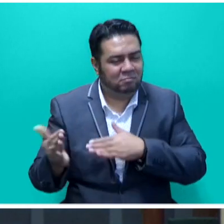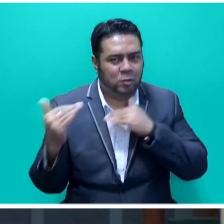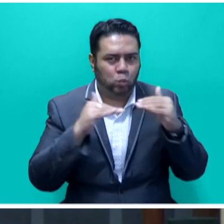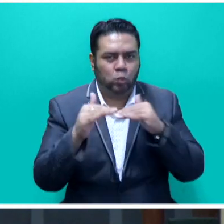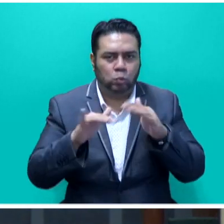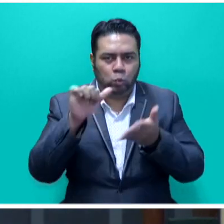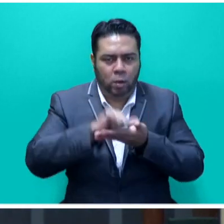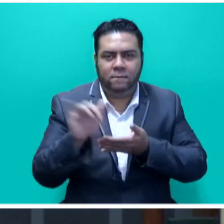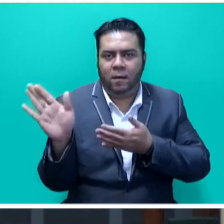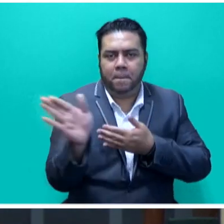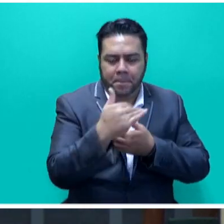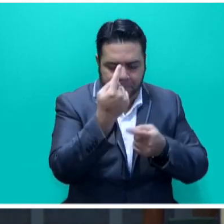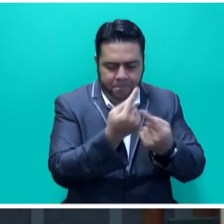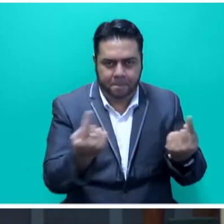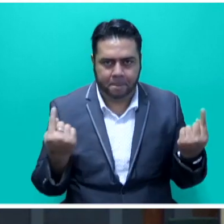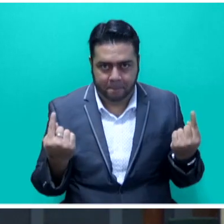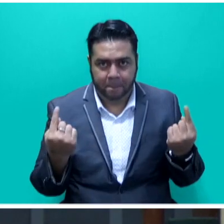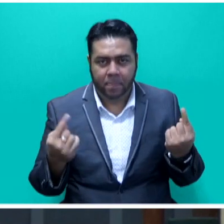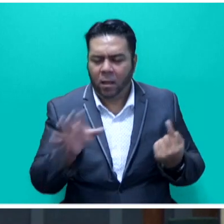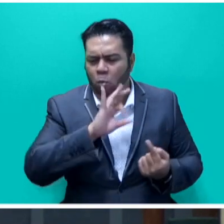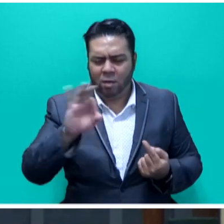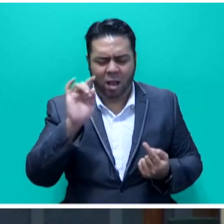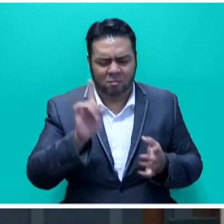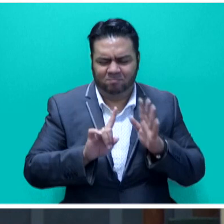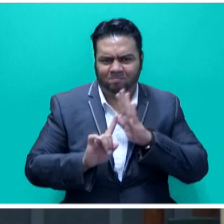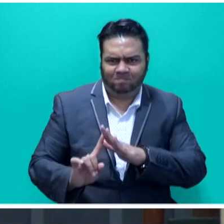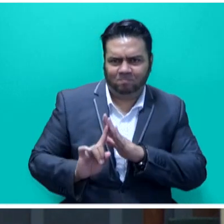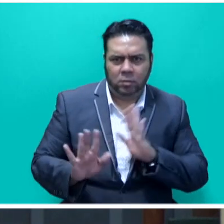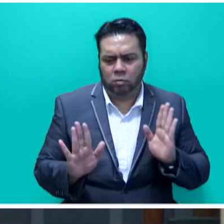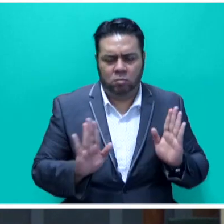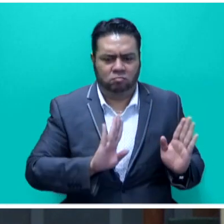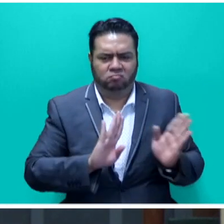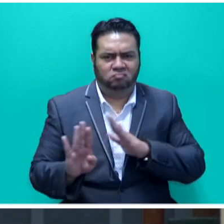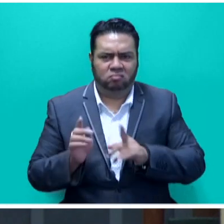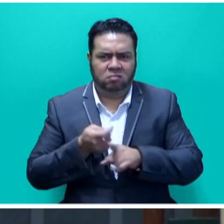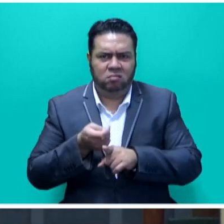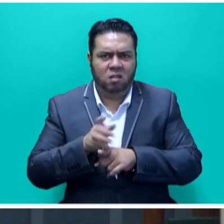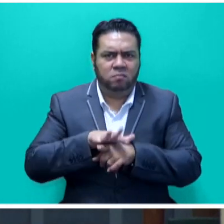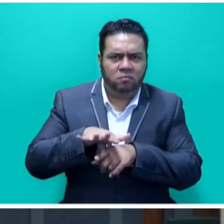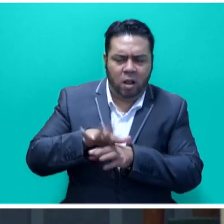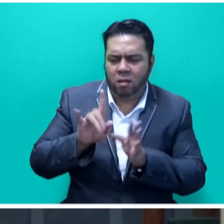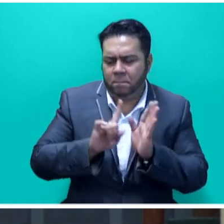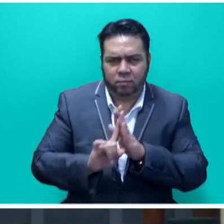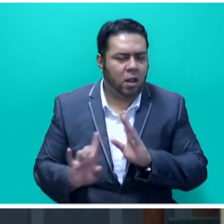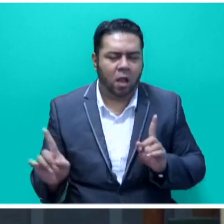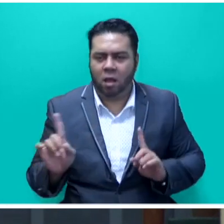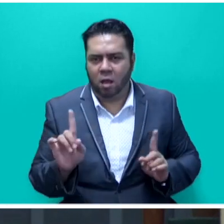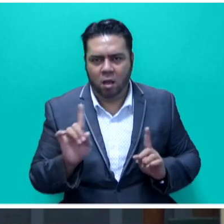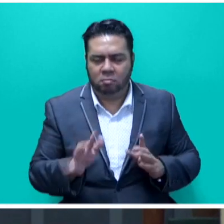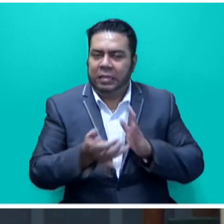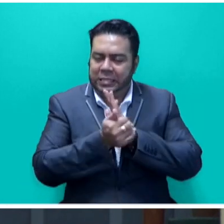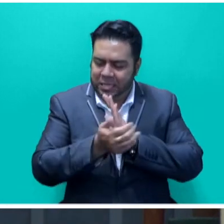right of every Fijian. We cannot undermine the power of our Fijian people and their skills